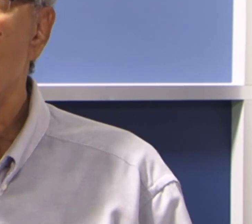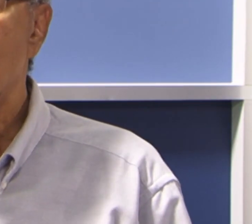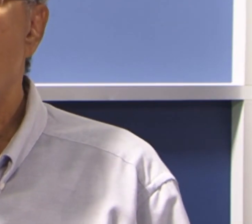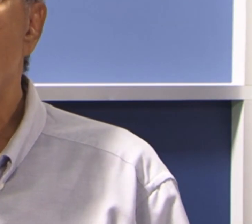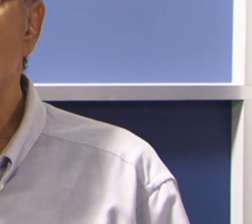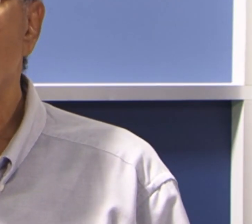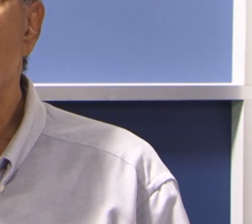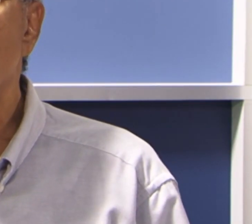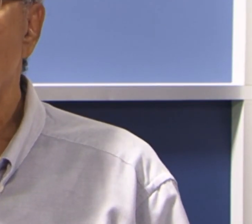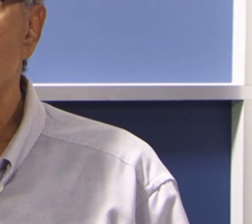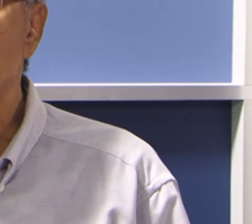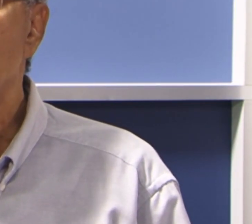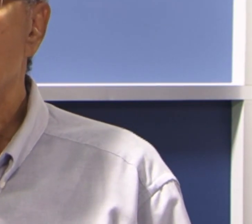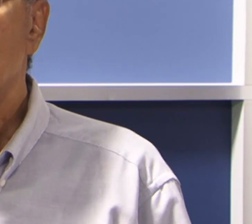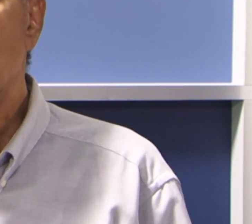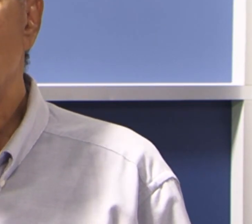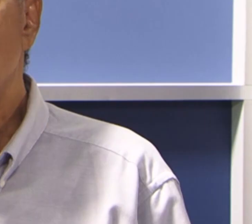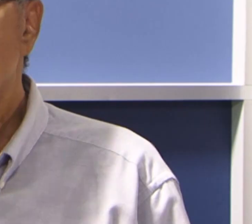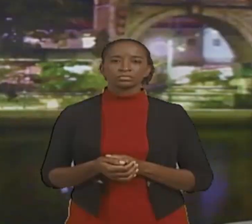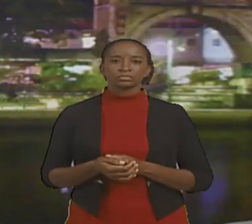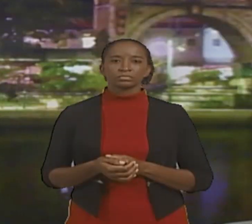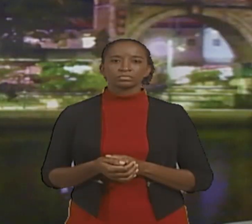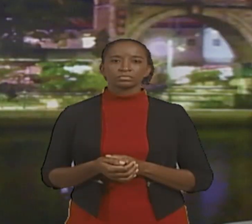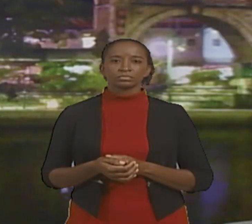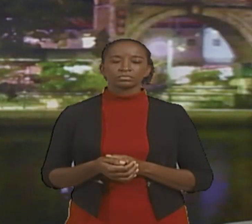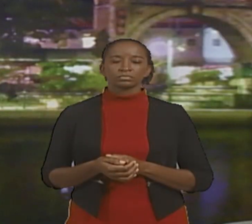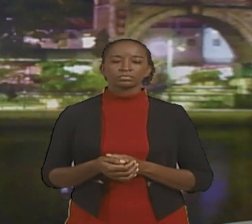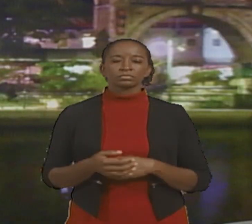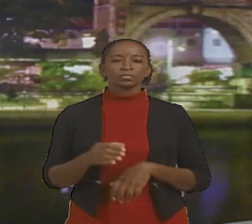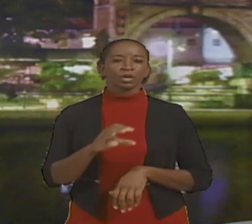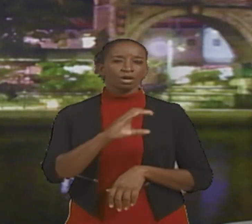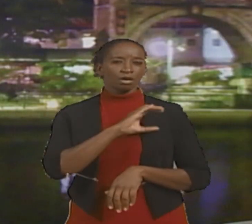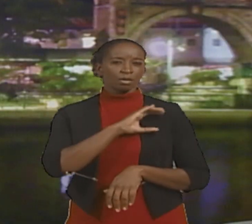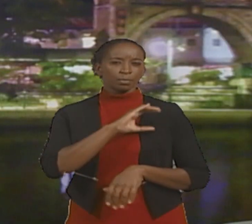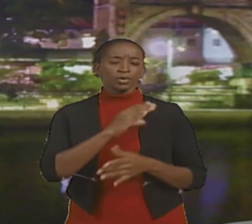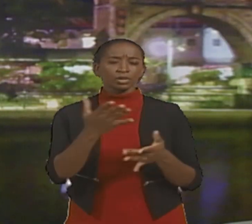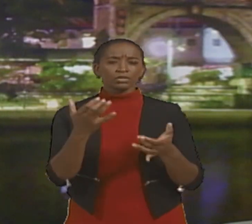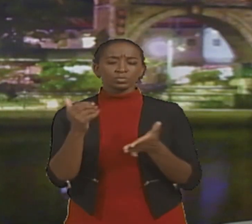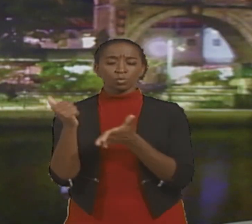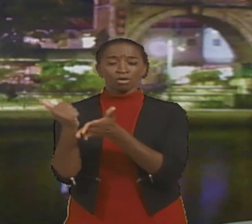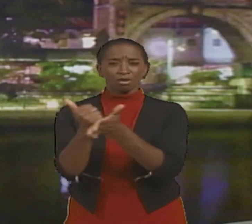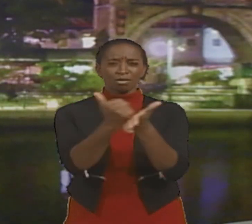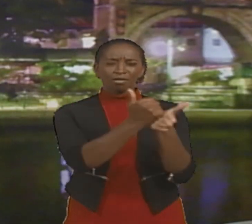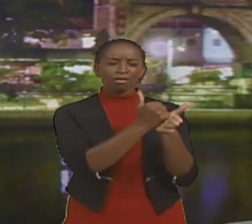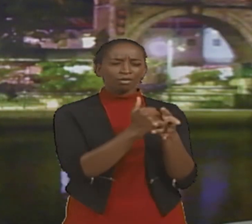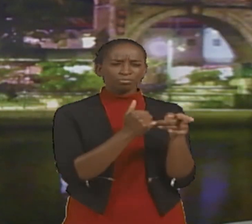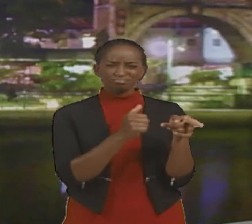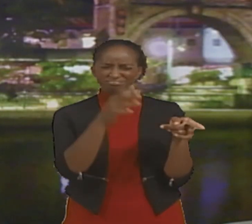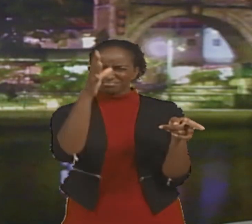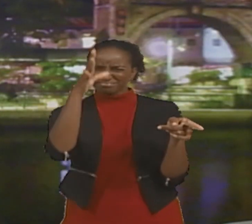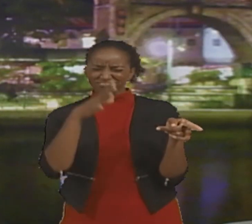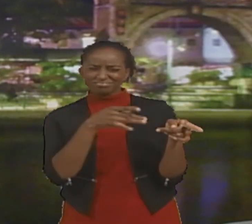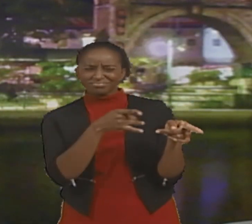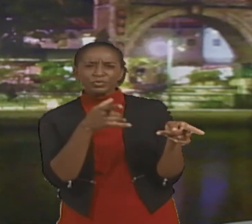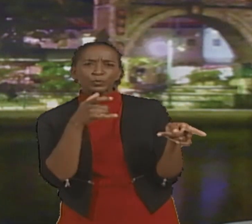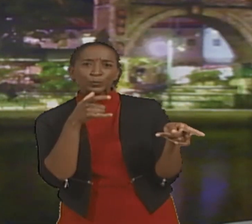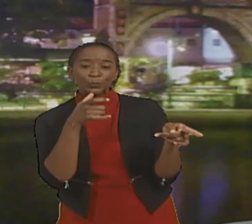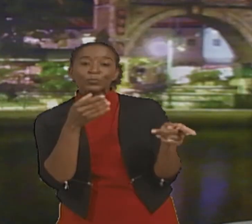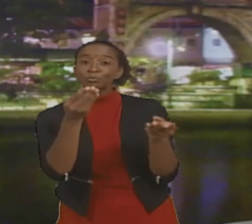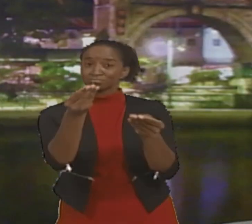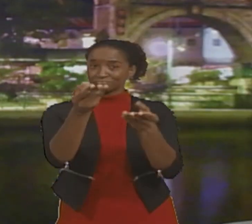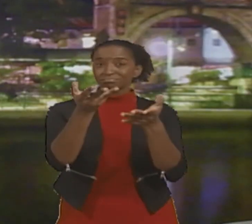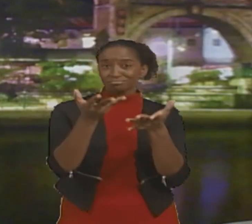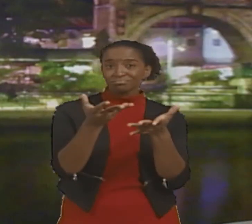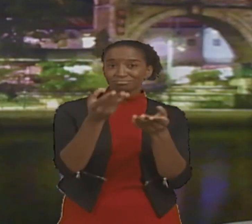now and how to go forward. The Royal Barbados Police Force is seeking the public's assistance in